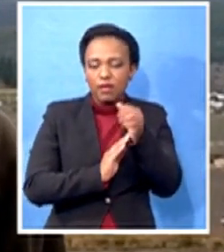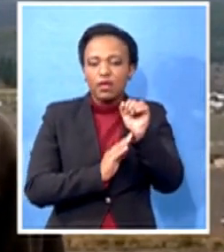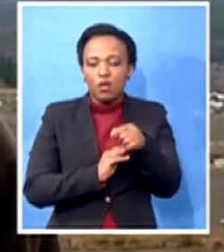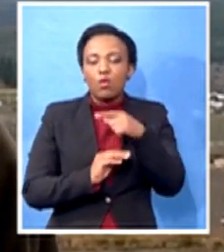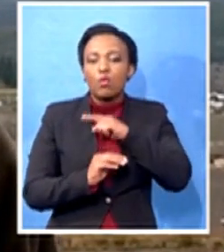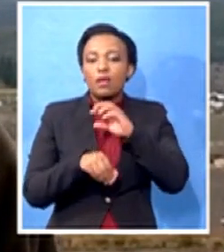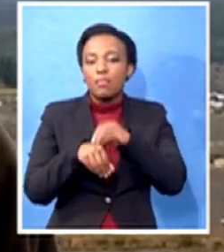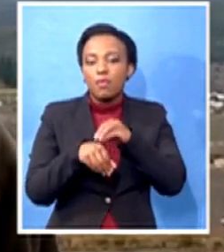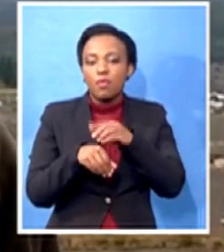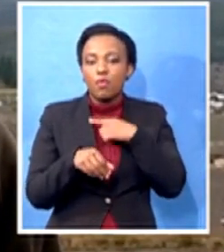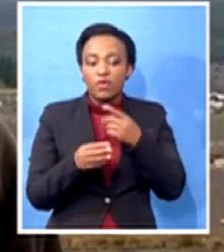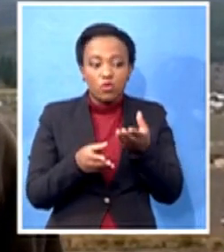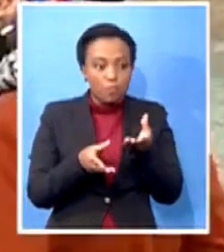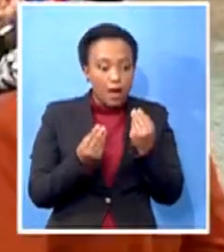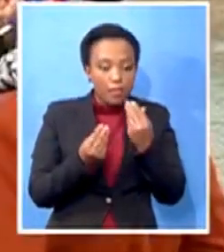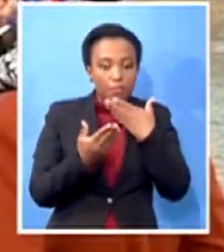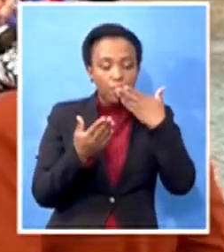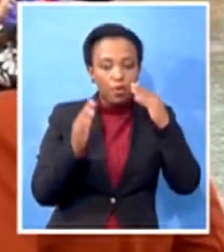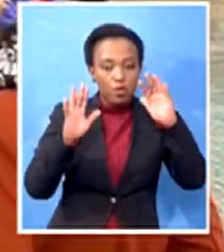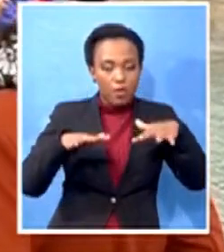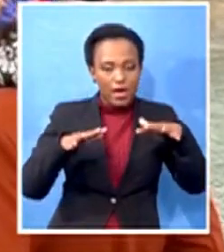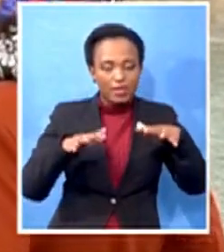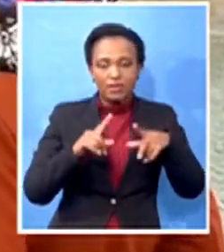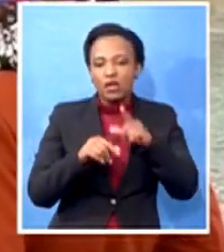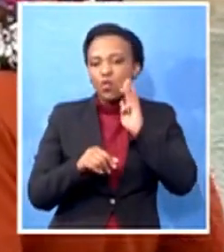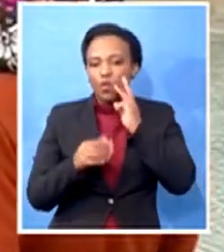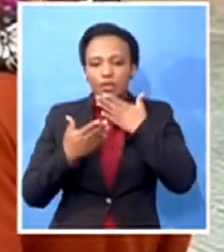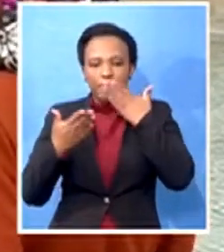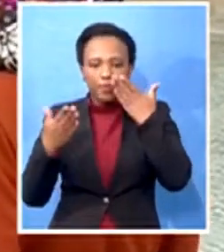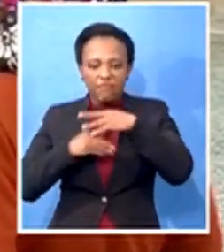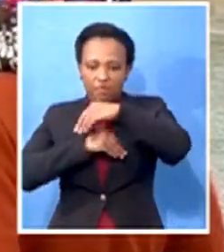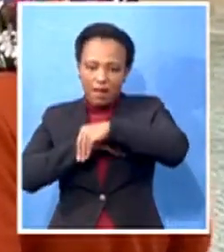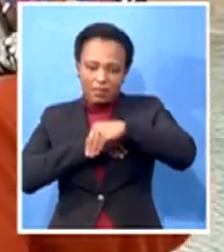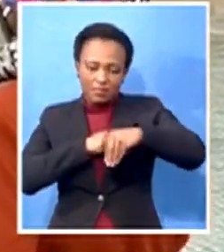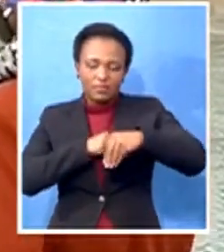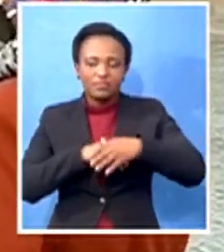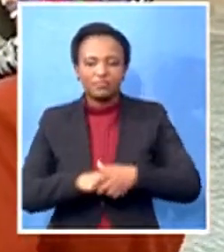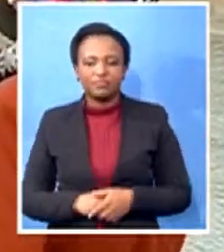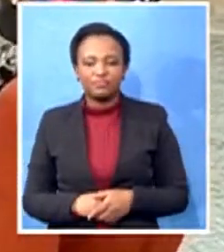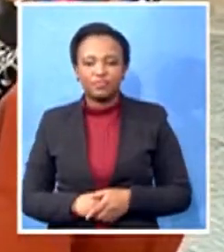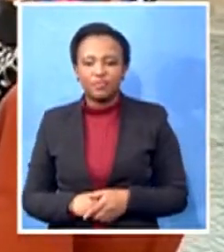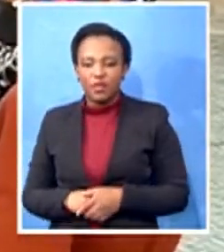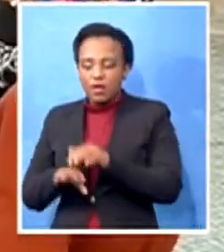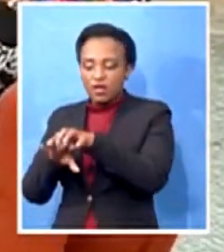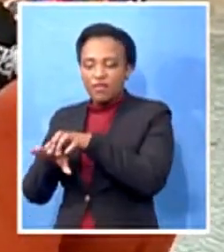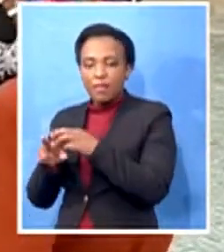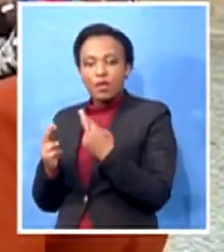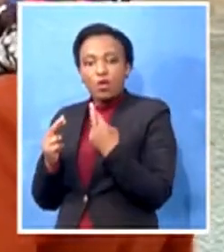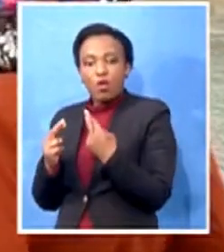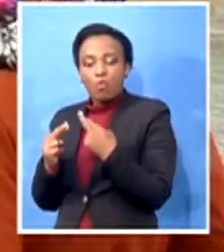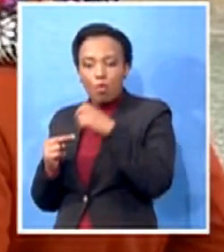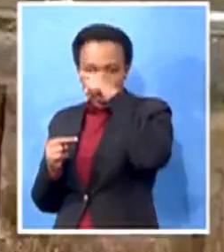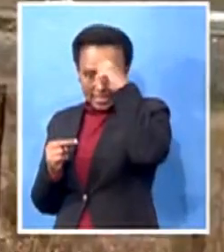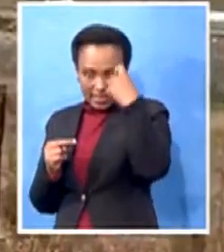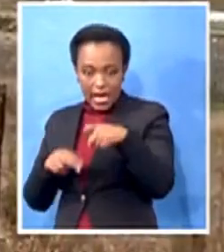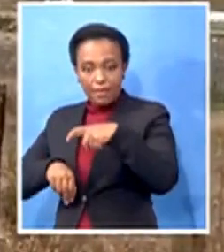rain, there is no water for irrigation. Farmers are pinning their hopes on the summer rainfall, which they hope will bring much needed